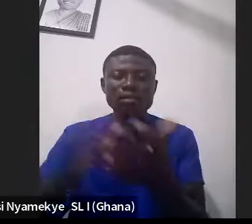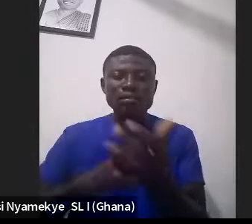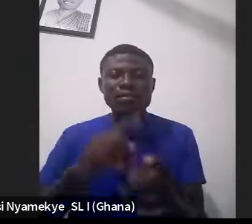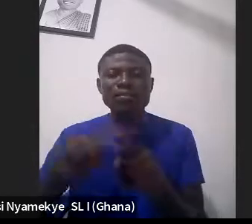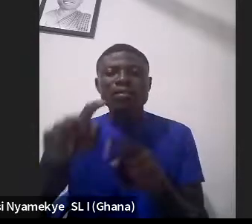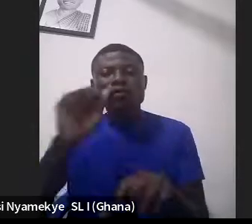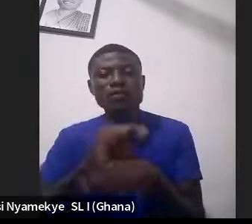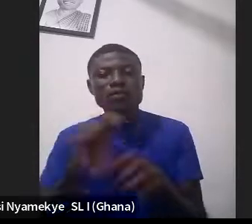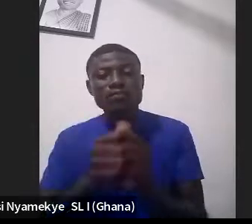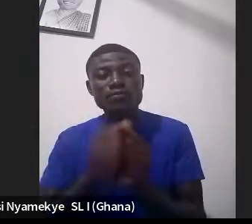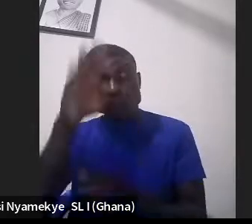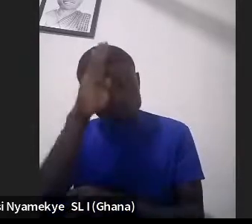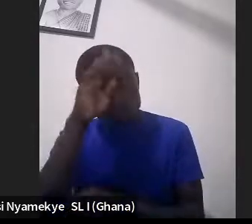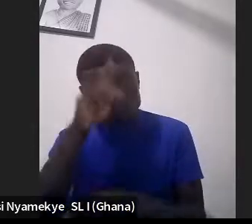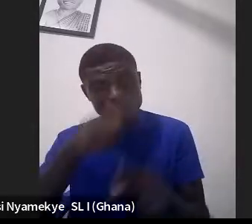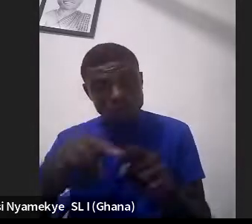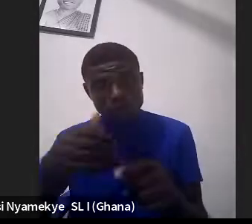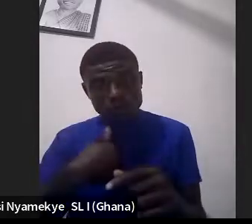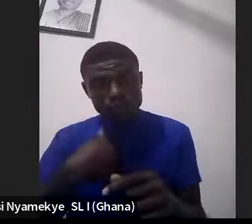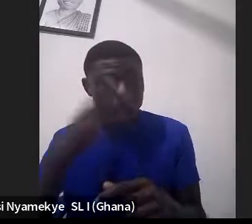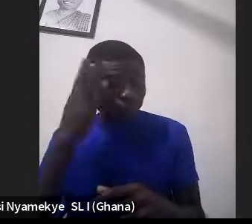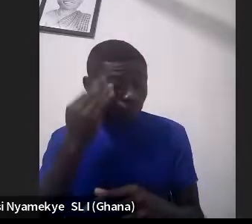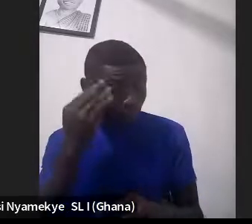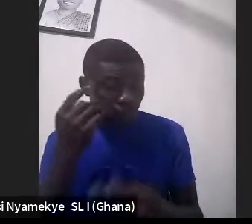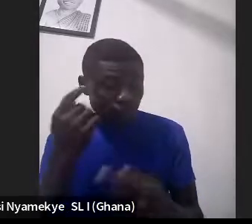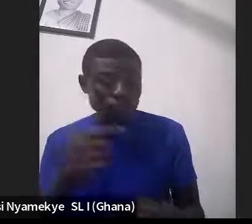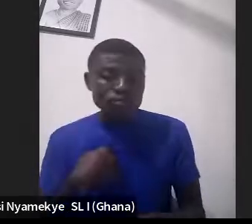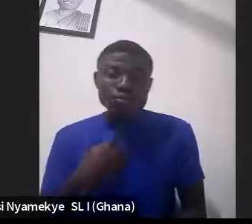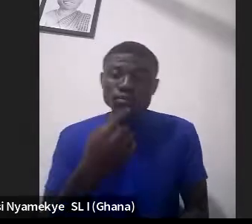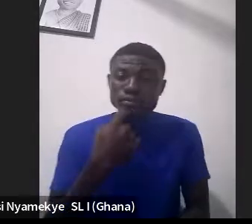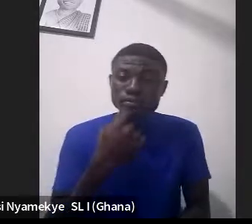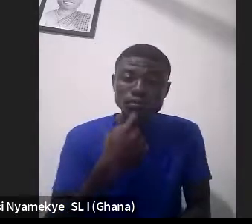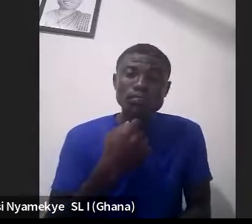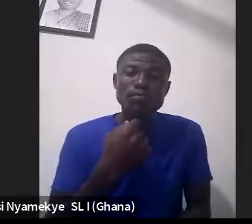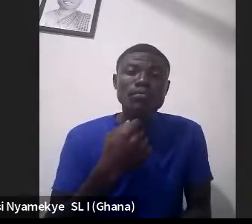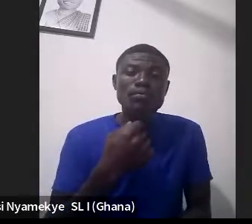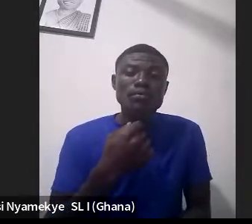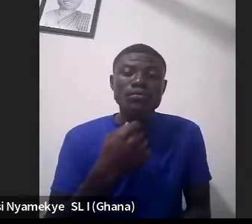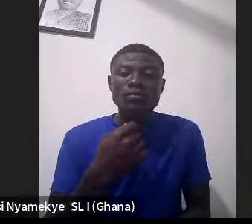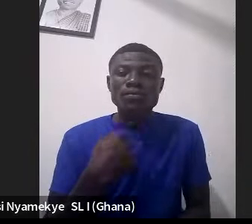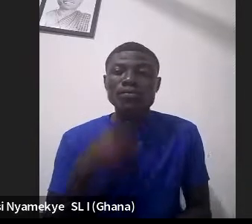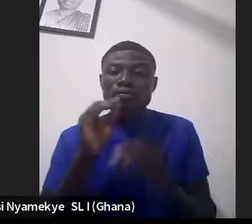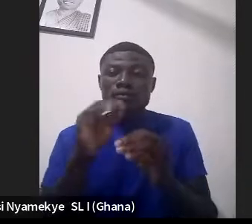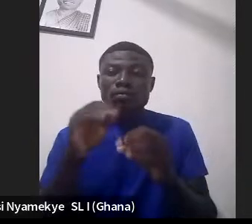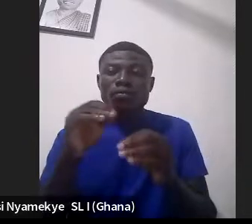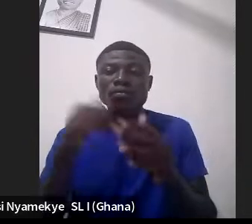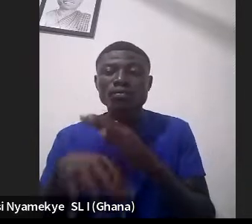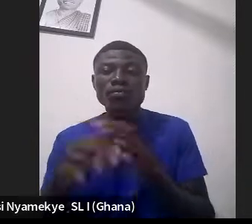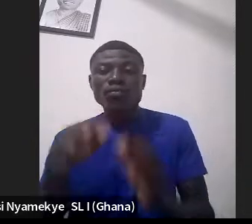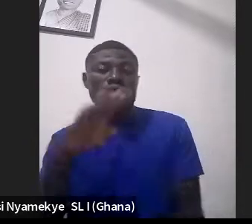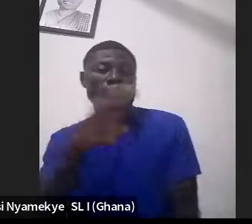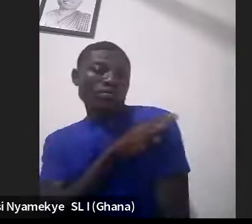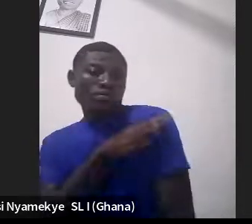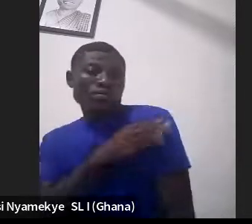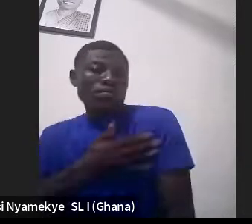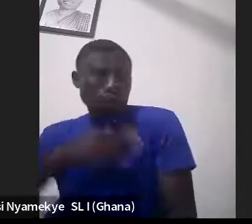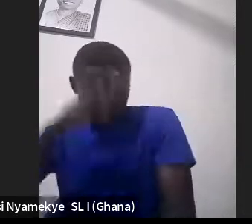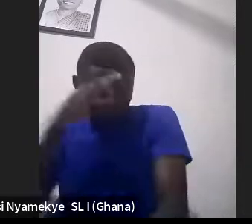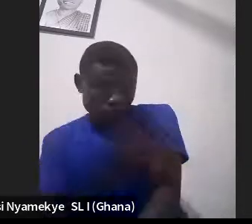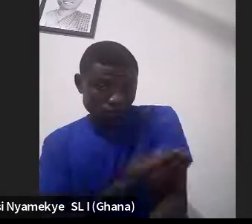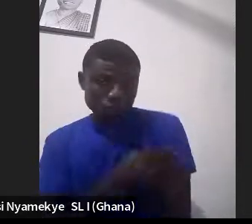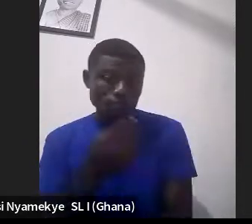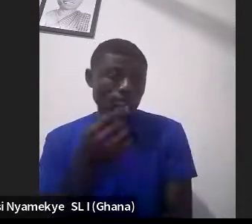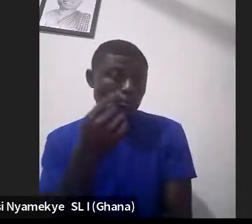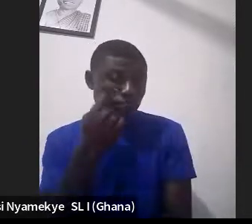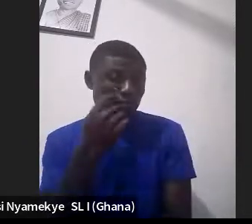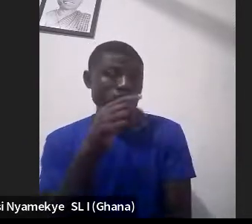I have experience where when I say, I taught, Benjamin the word what, for example, I must